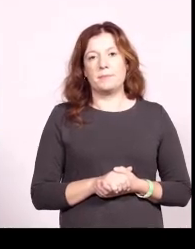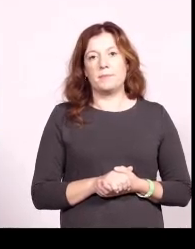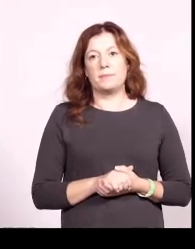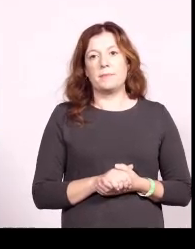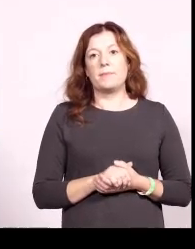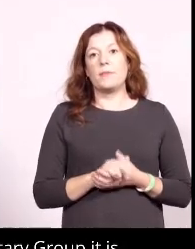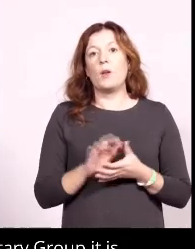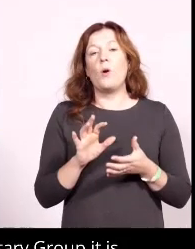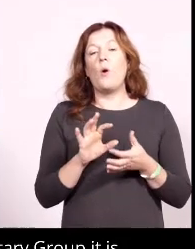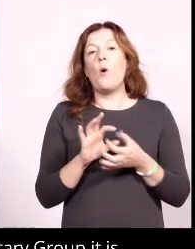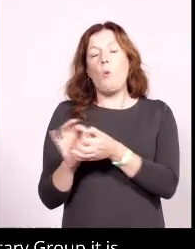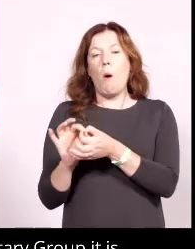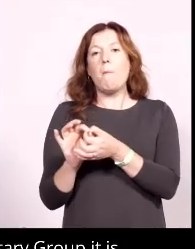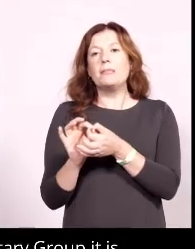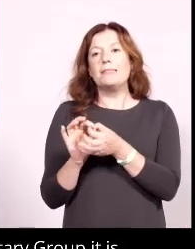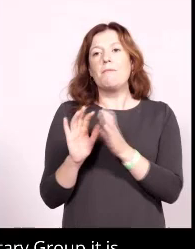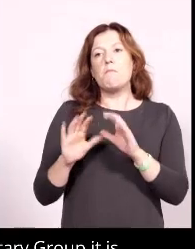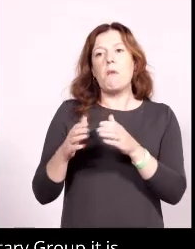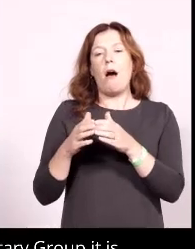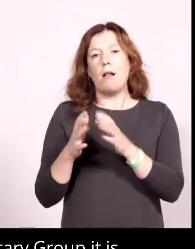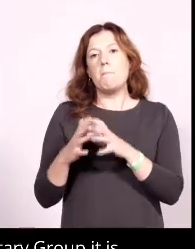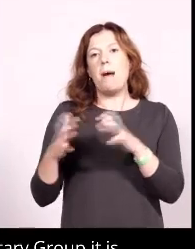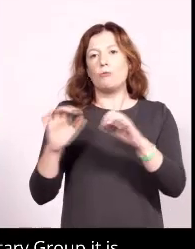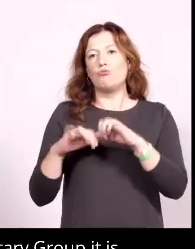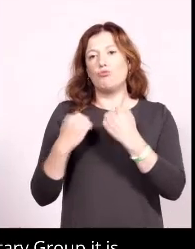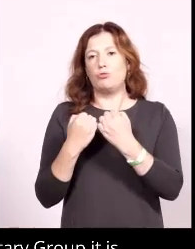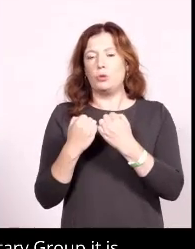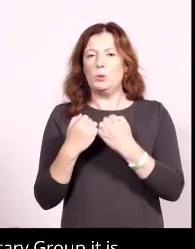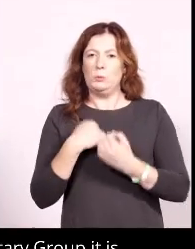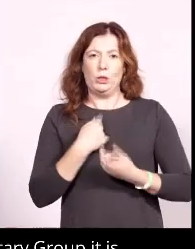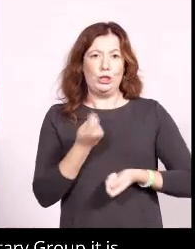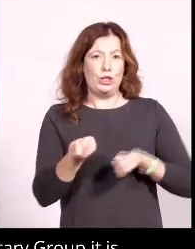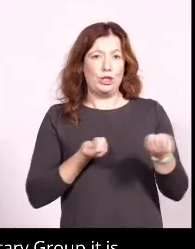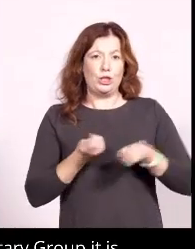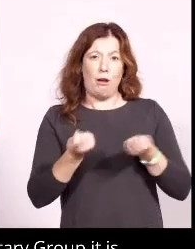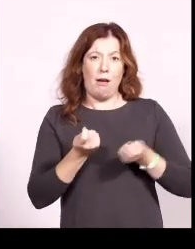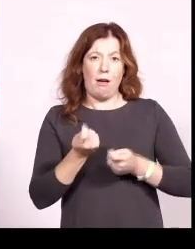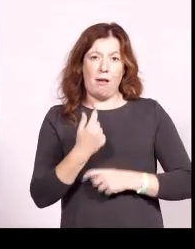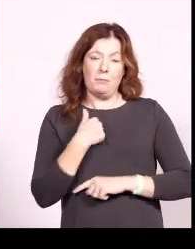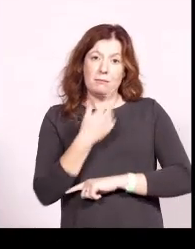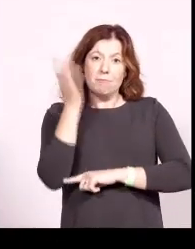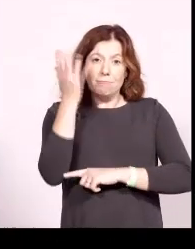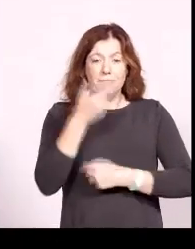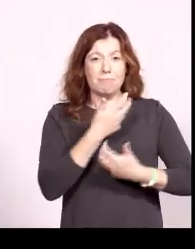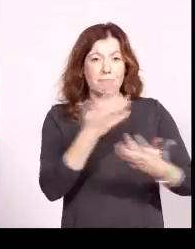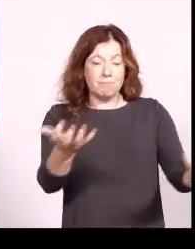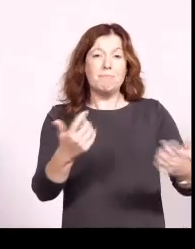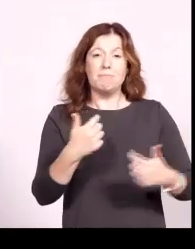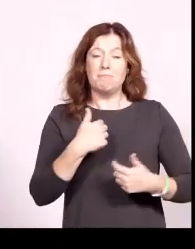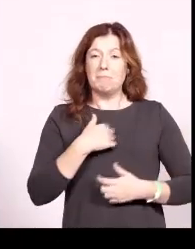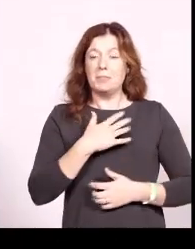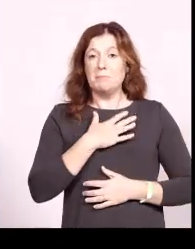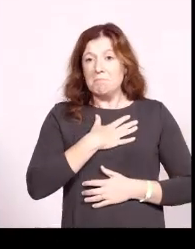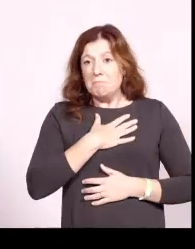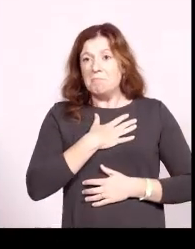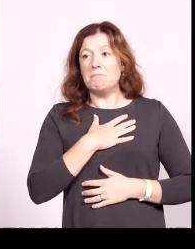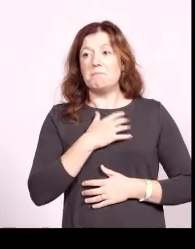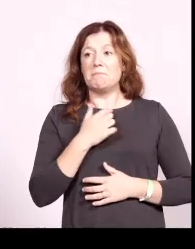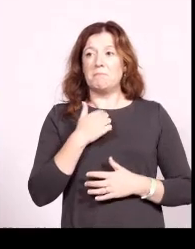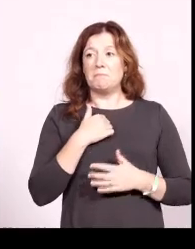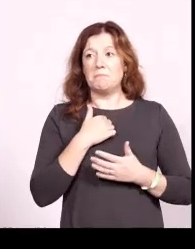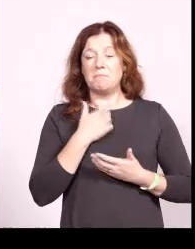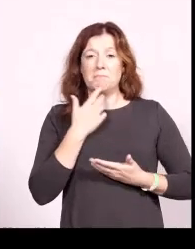As Chair of the Co-operative Party Parliamentary Group, it is a great honour to address you today and deliver our party's